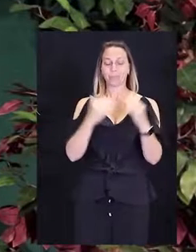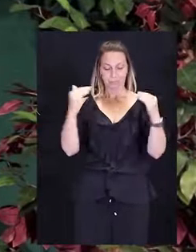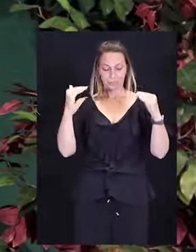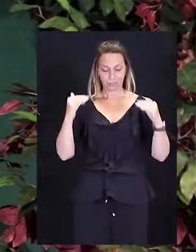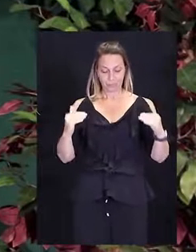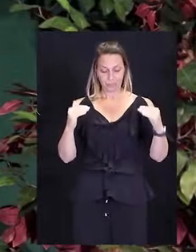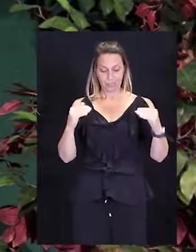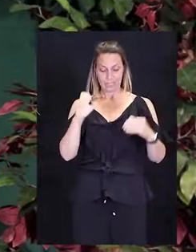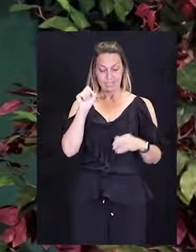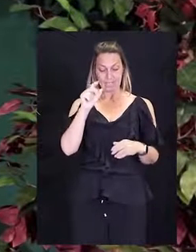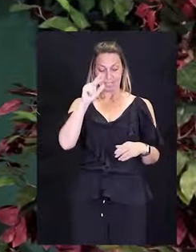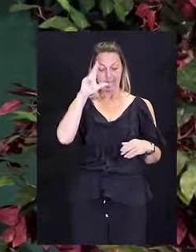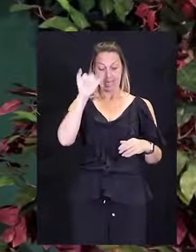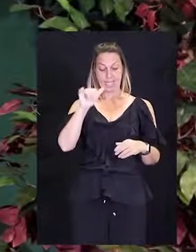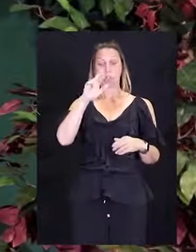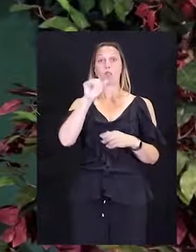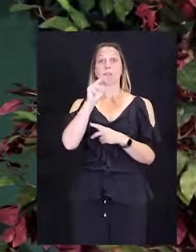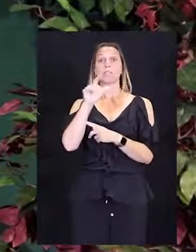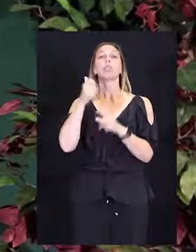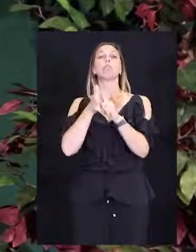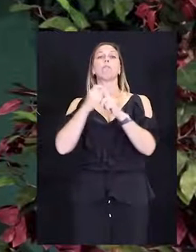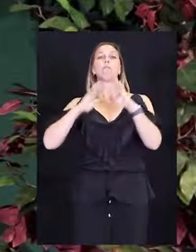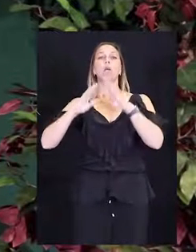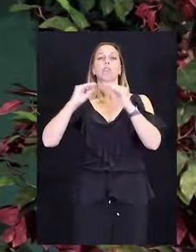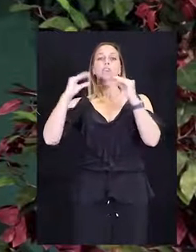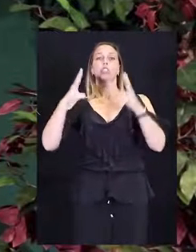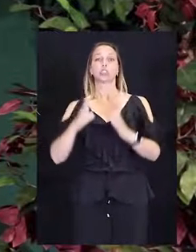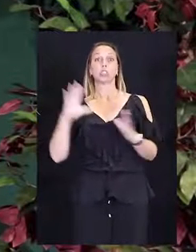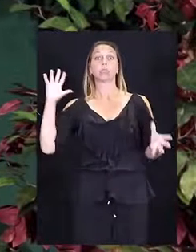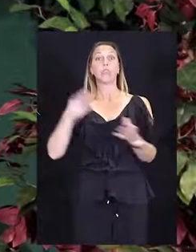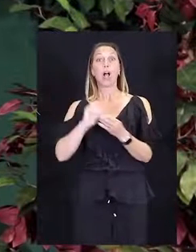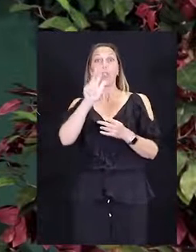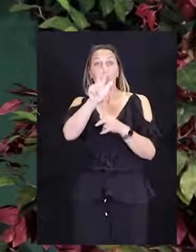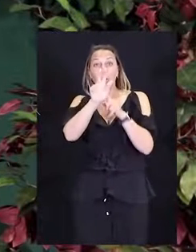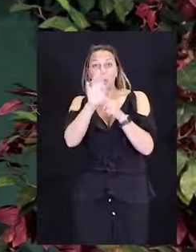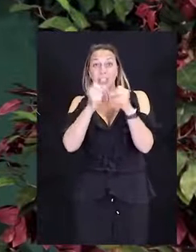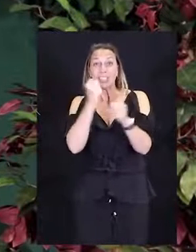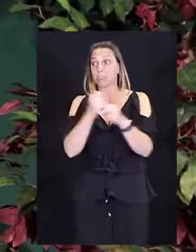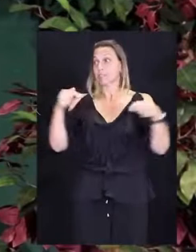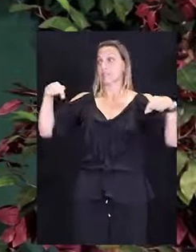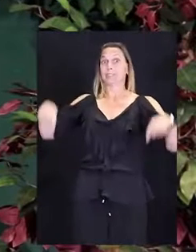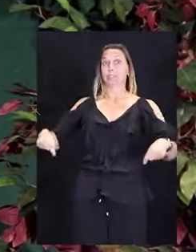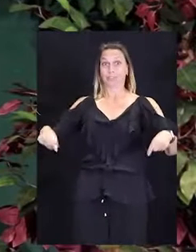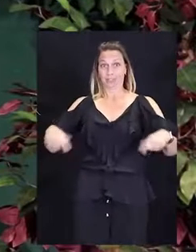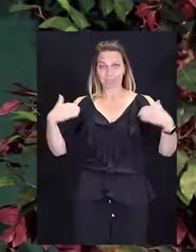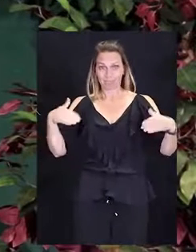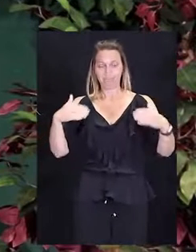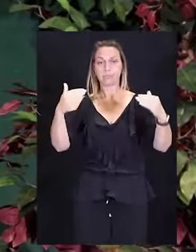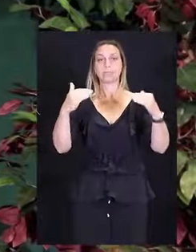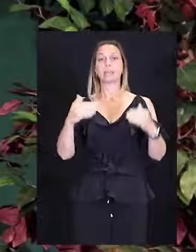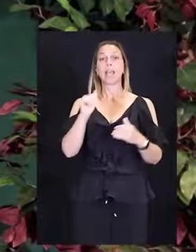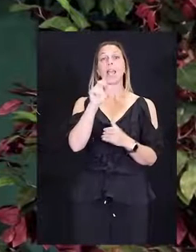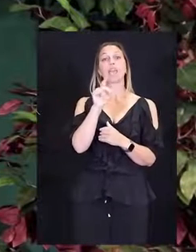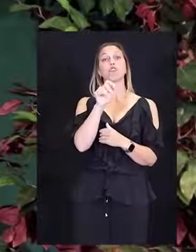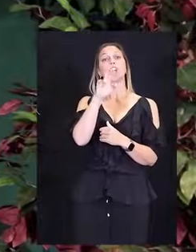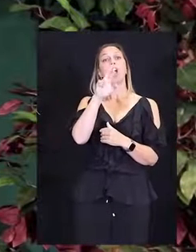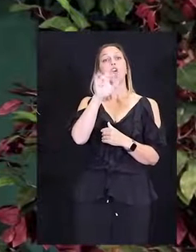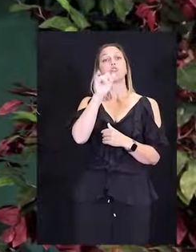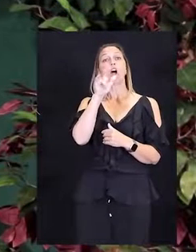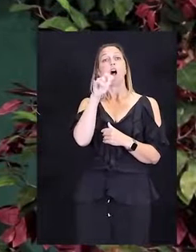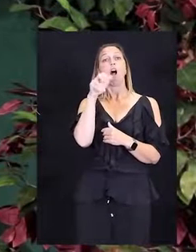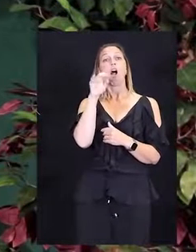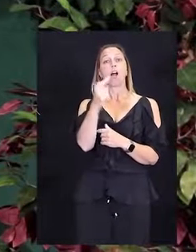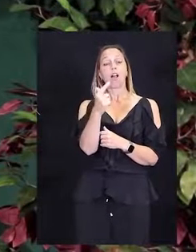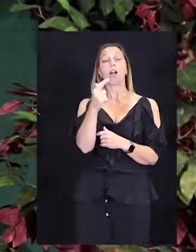CD. Ms. Sandy Ramsey, biology, 30 years, all at CD. Mrs. Andrea Rung,